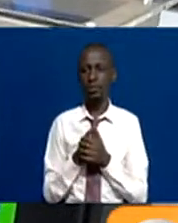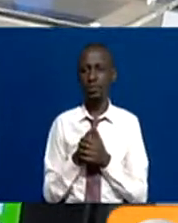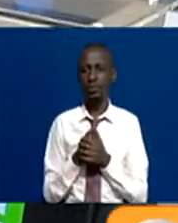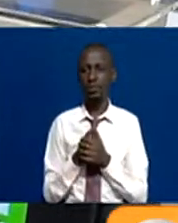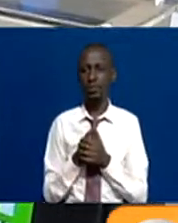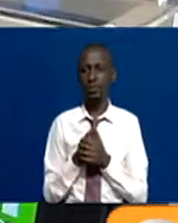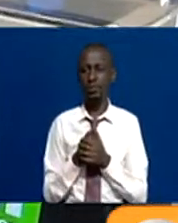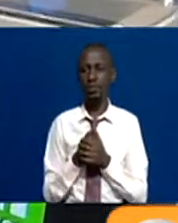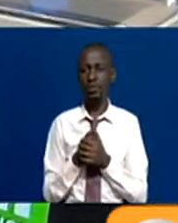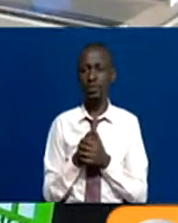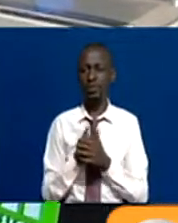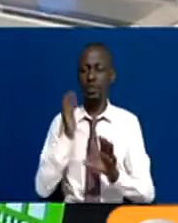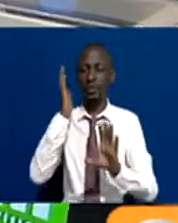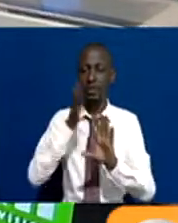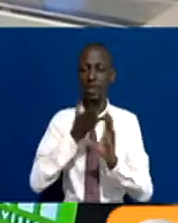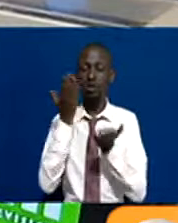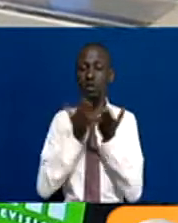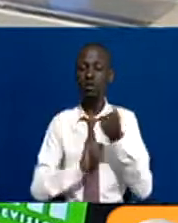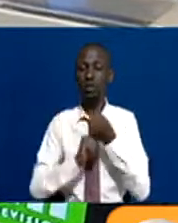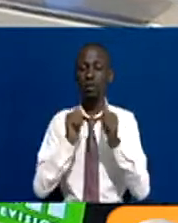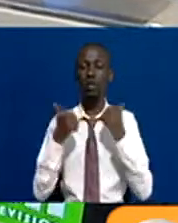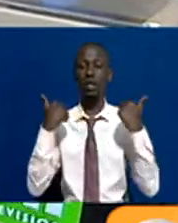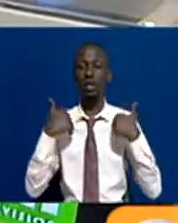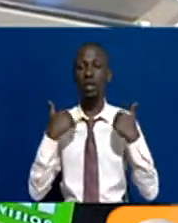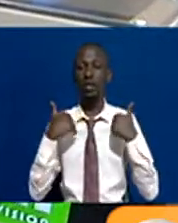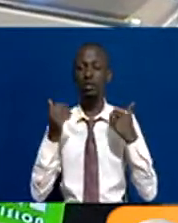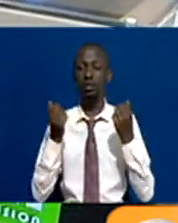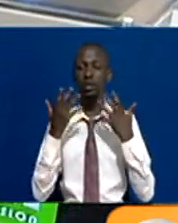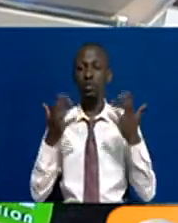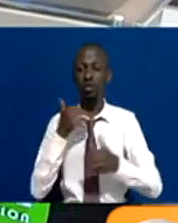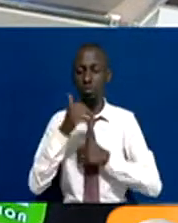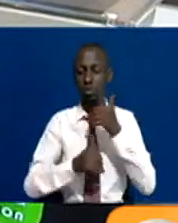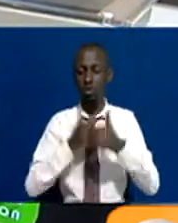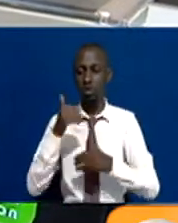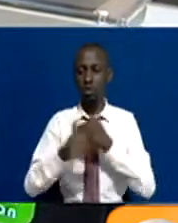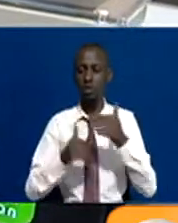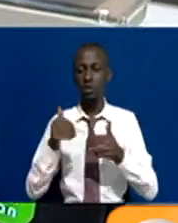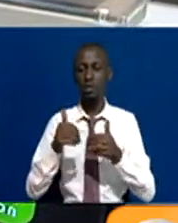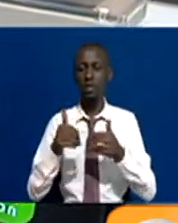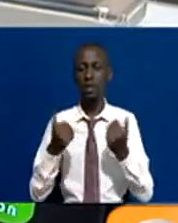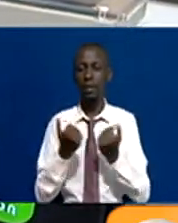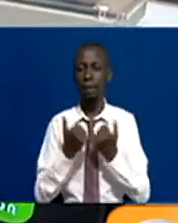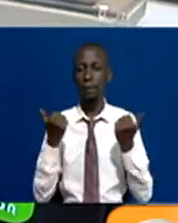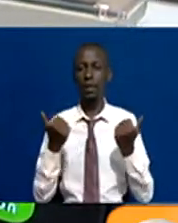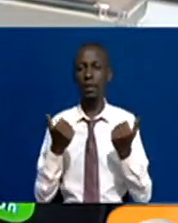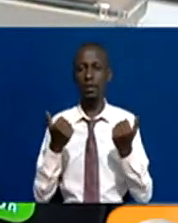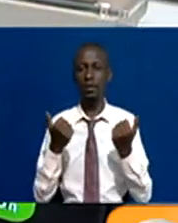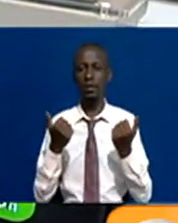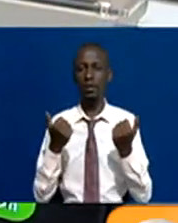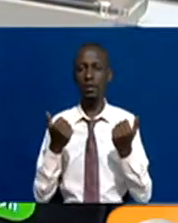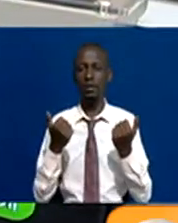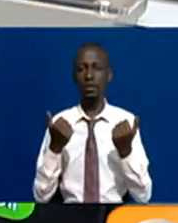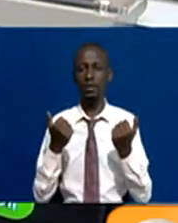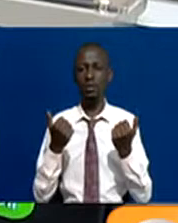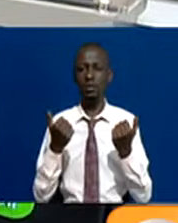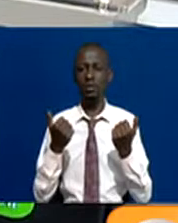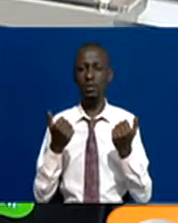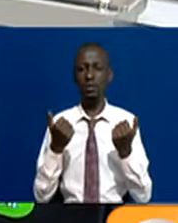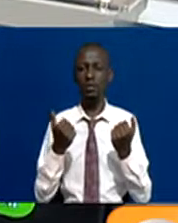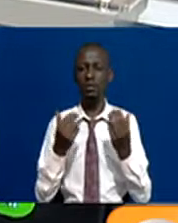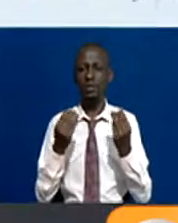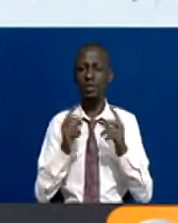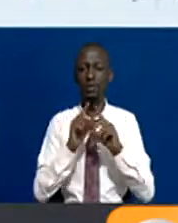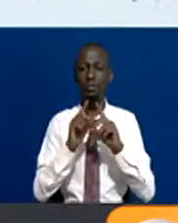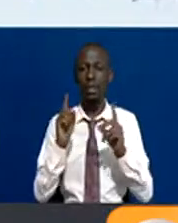support that exists, you know, Dr. Shako, you talked about a process that sounds really seamless, but the reality is, we